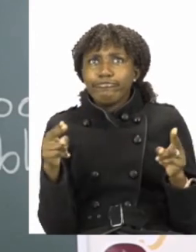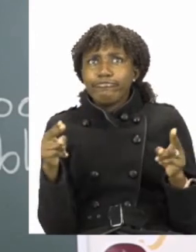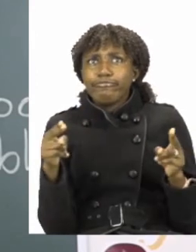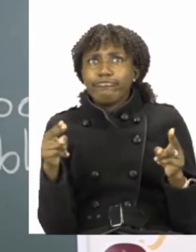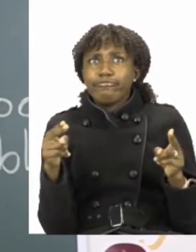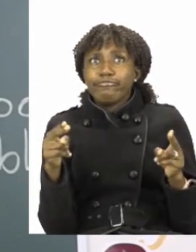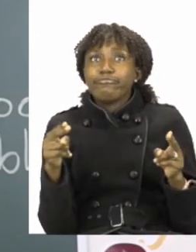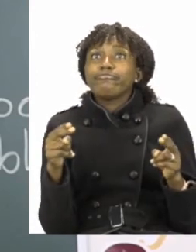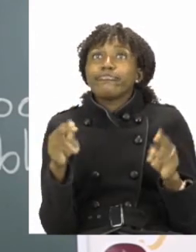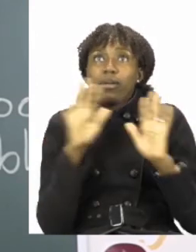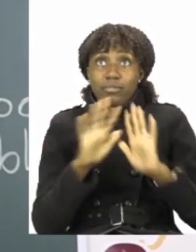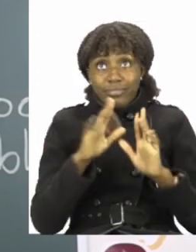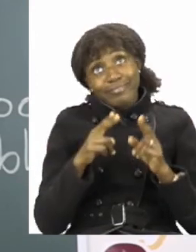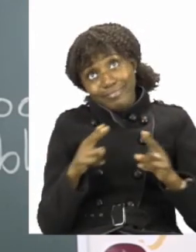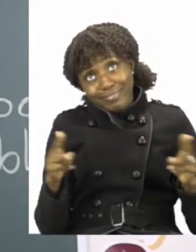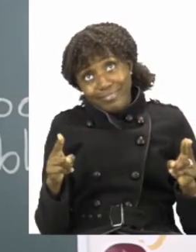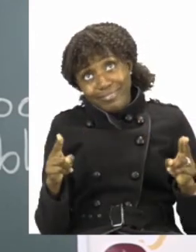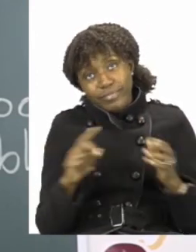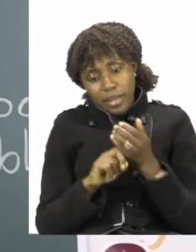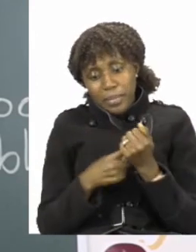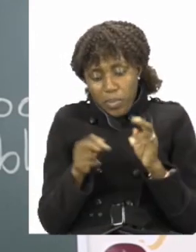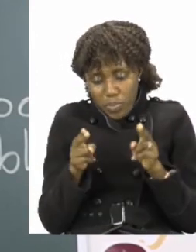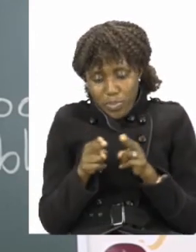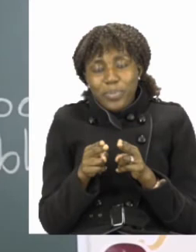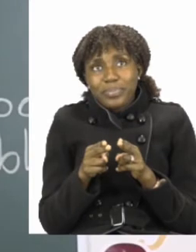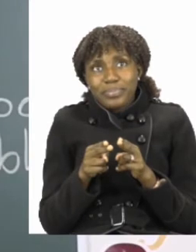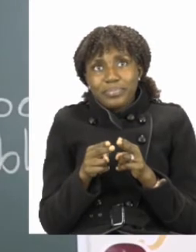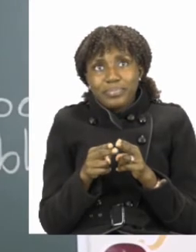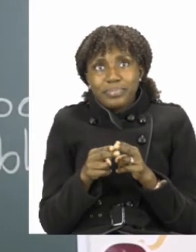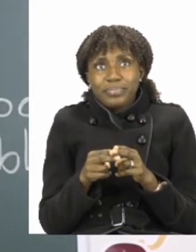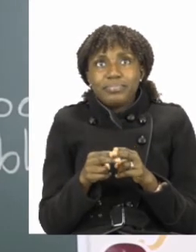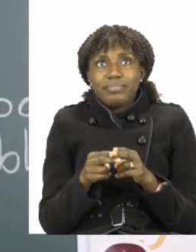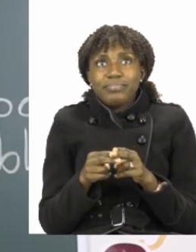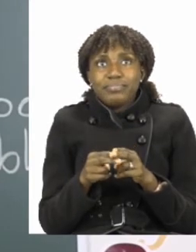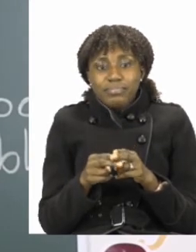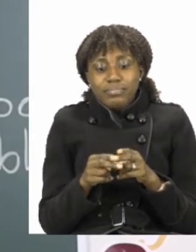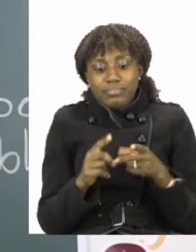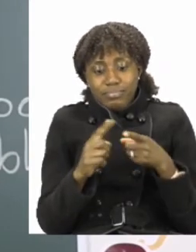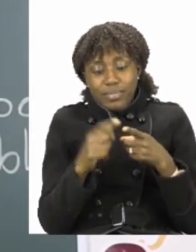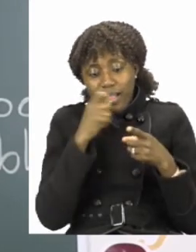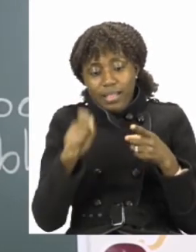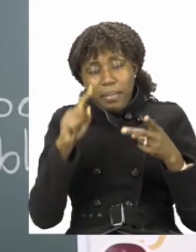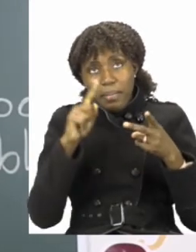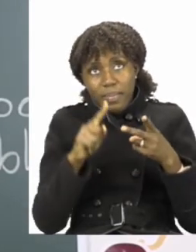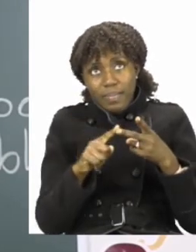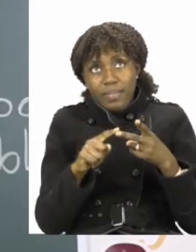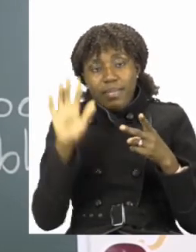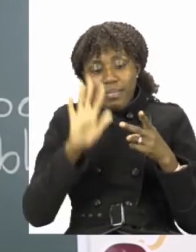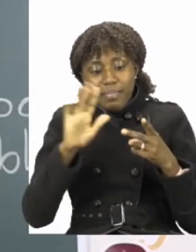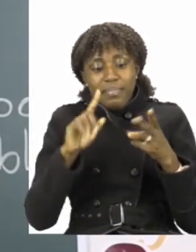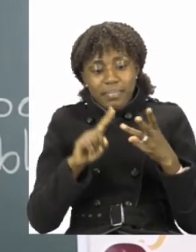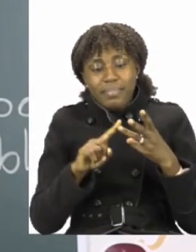it looks like our crayon is longer. So it is going to come after our pencil. And then the last